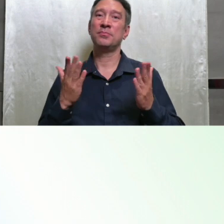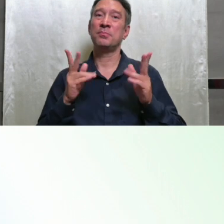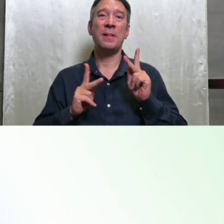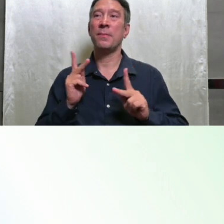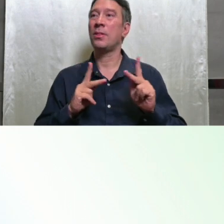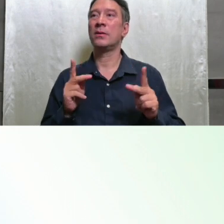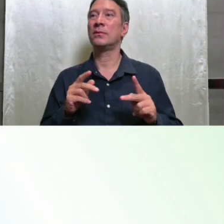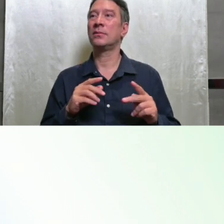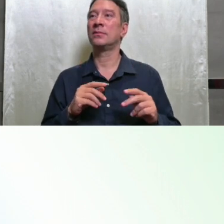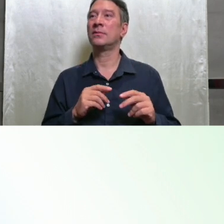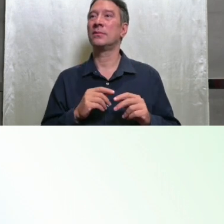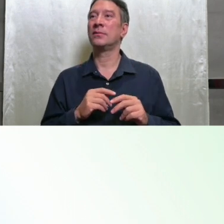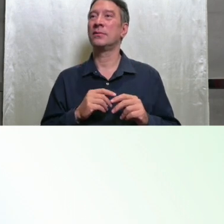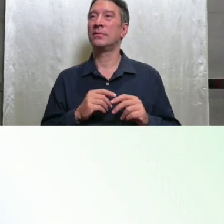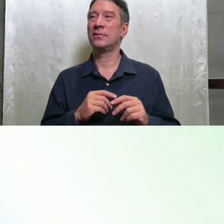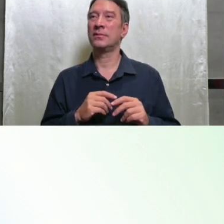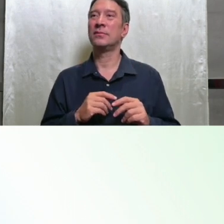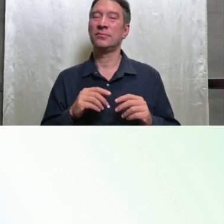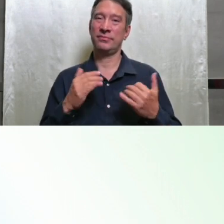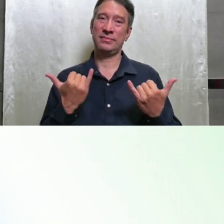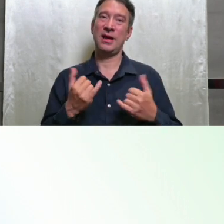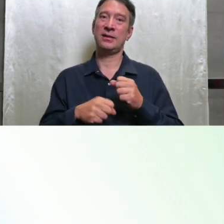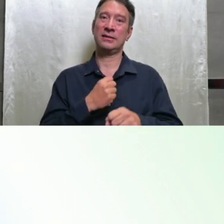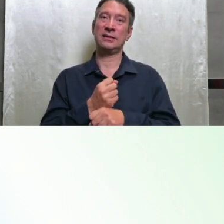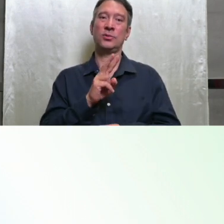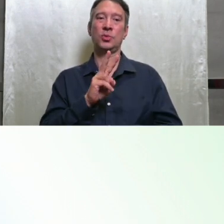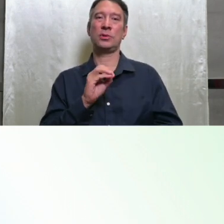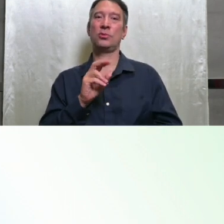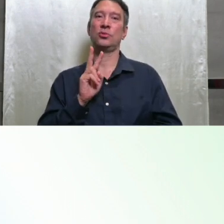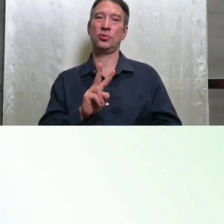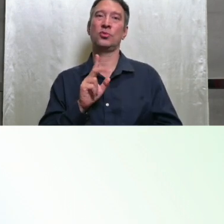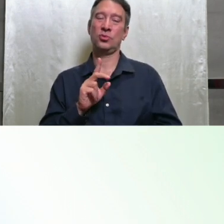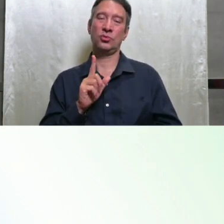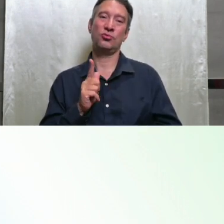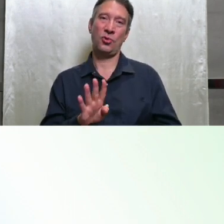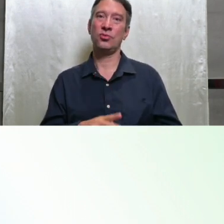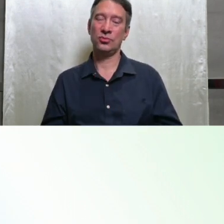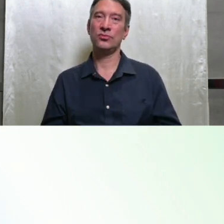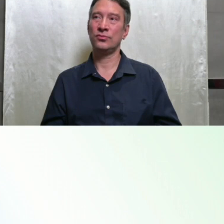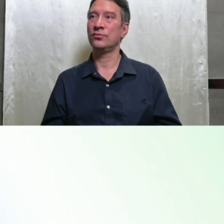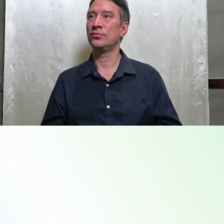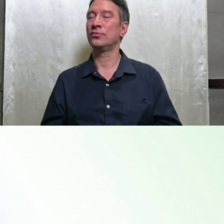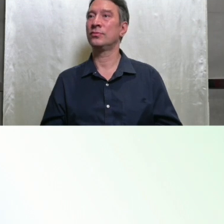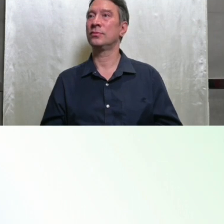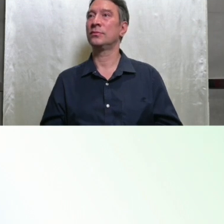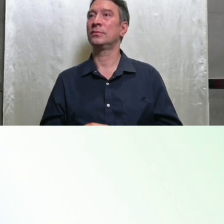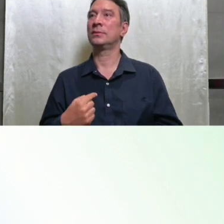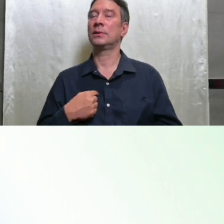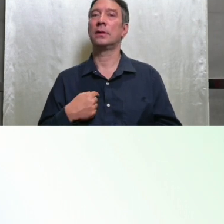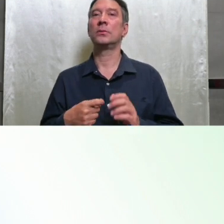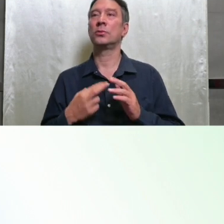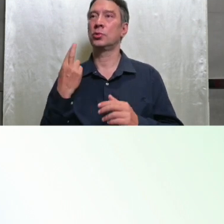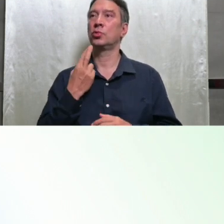IBM Skills Build. And beyond, and part of the 30 million goal is to train 2 million people